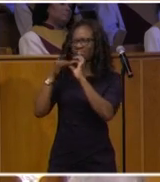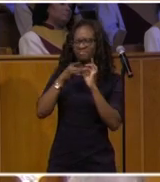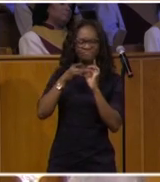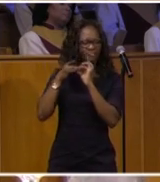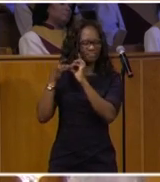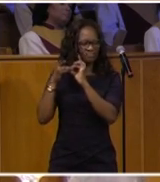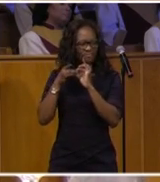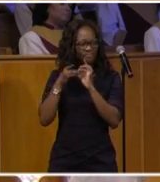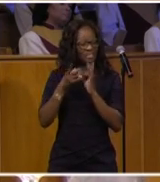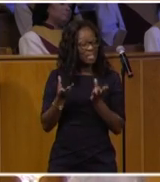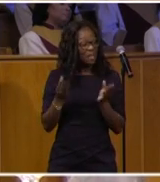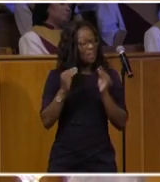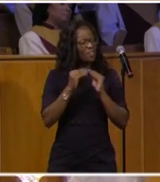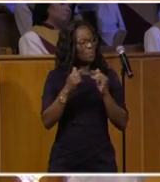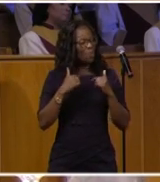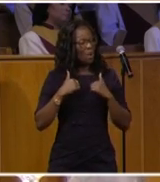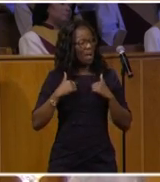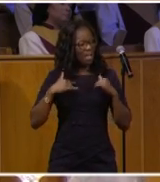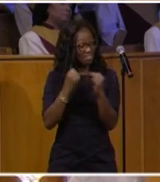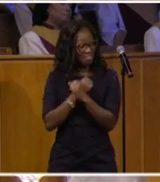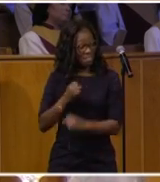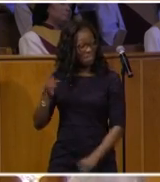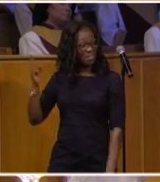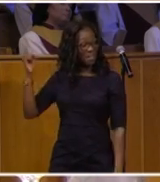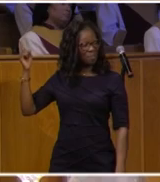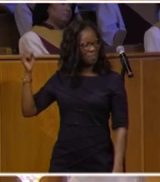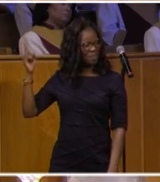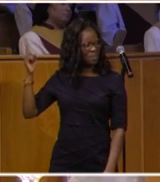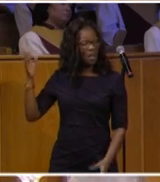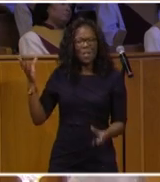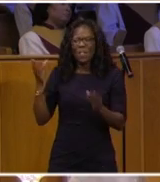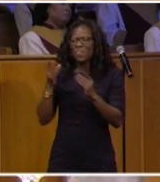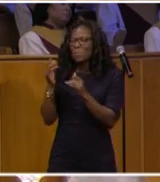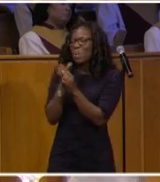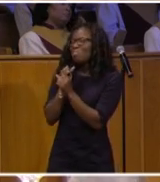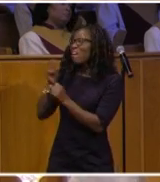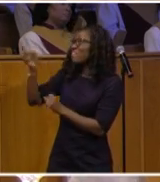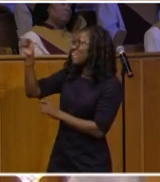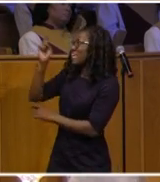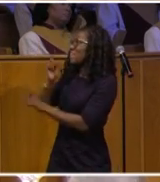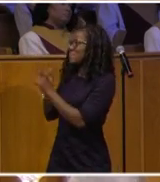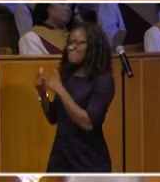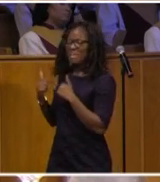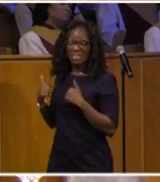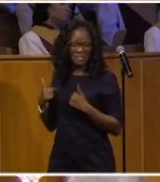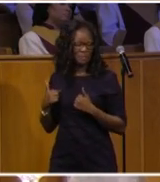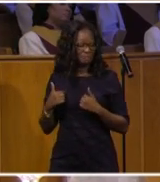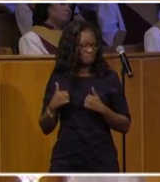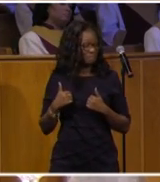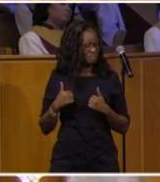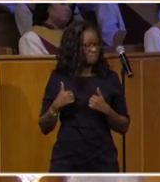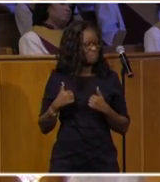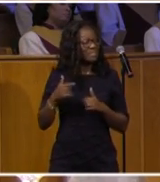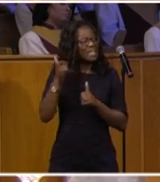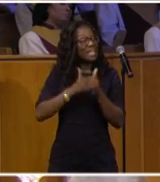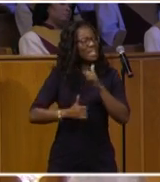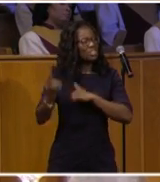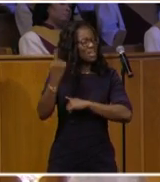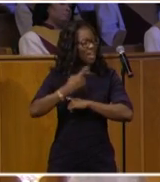The more that I love him, the more love he bestows. Each